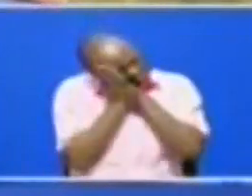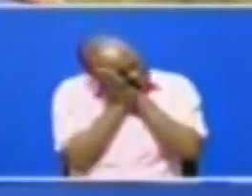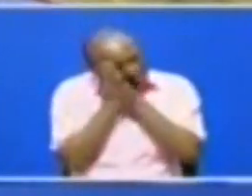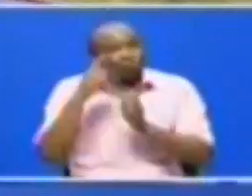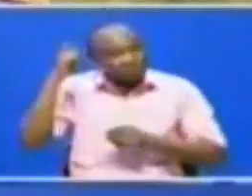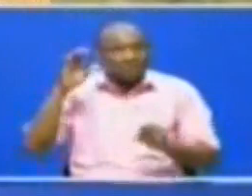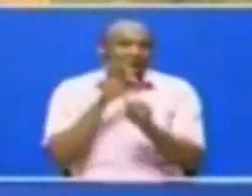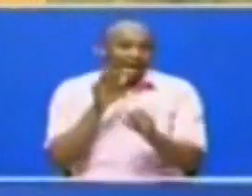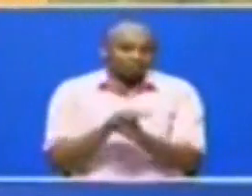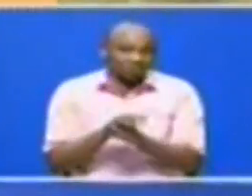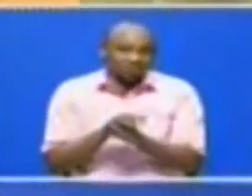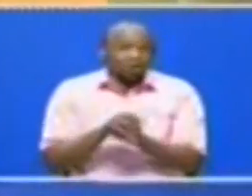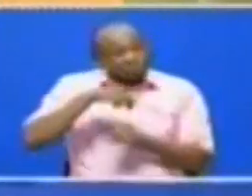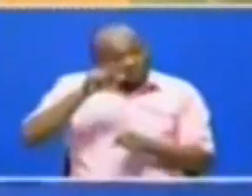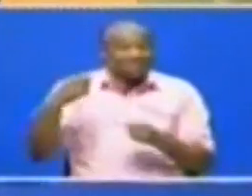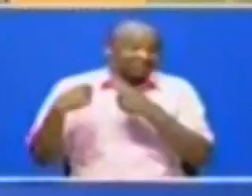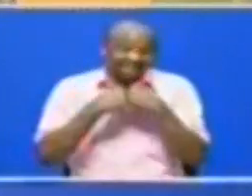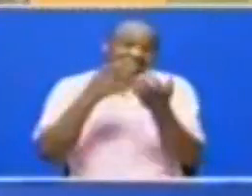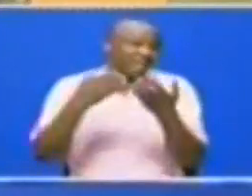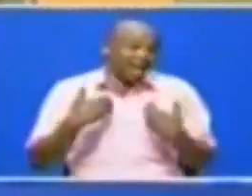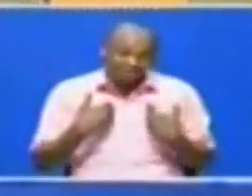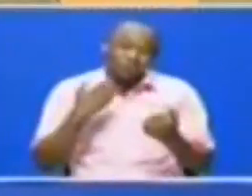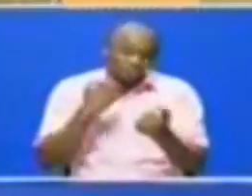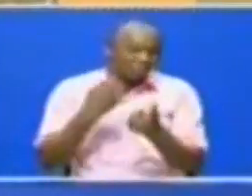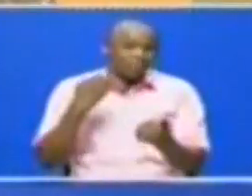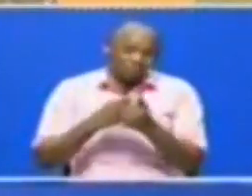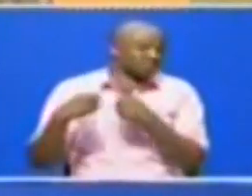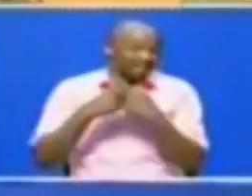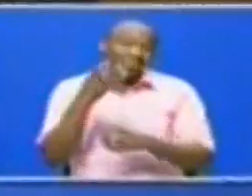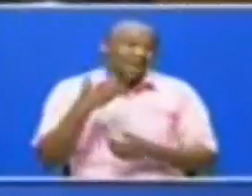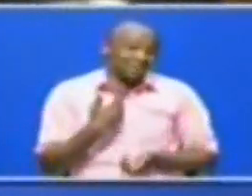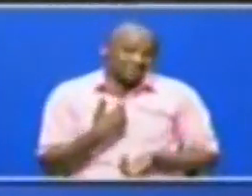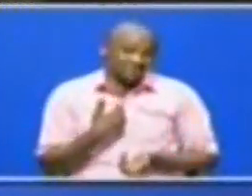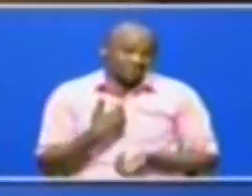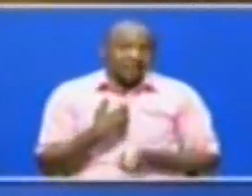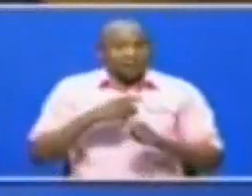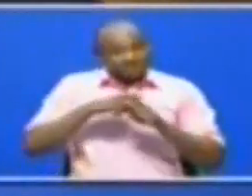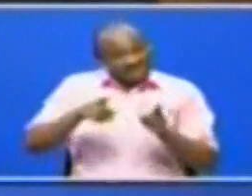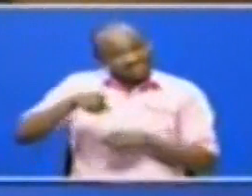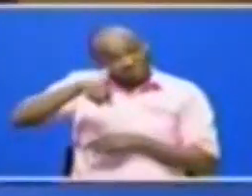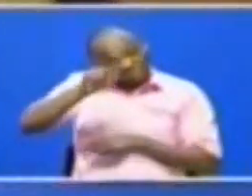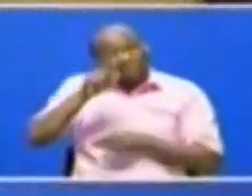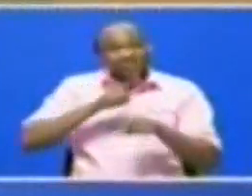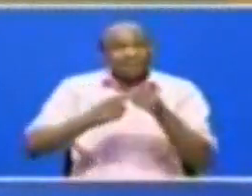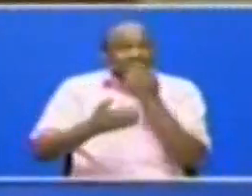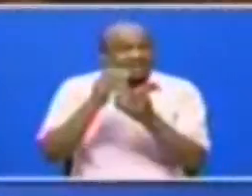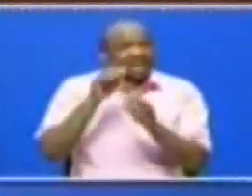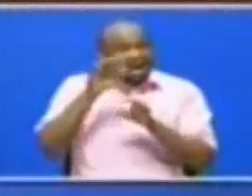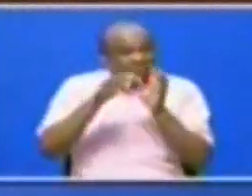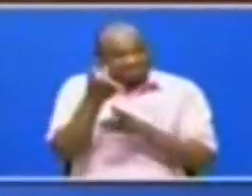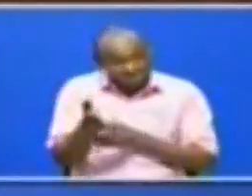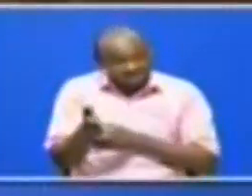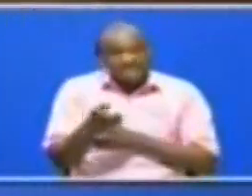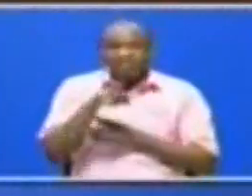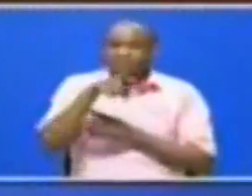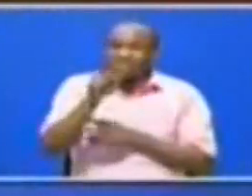mpaka upitie ngumu-ngumu, mambo ngumu-ngumu. But for him, taking care of animals was an interest that grew